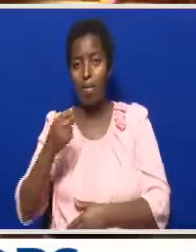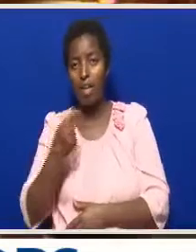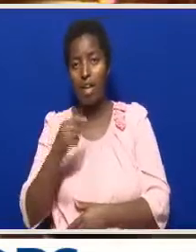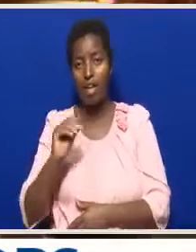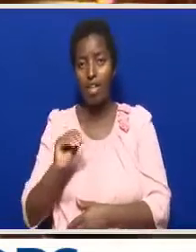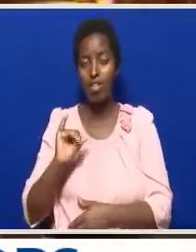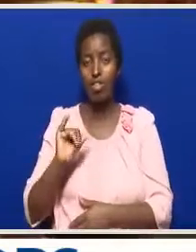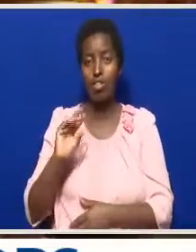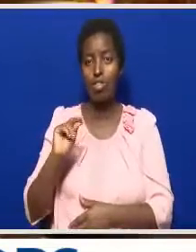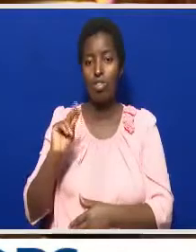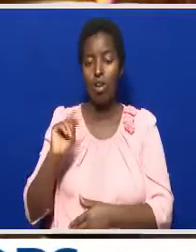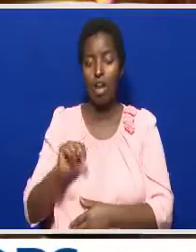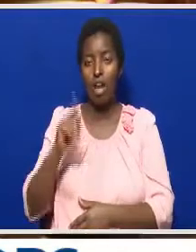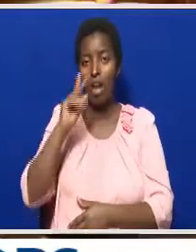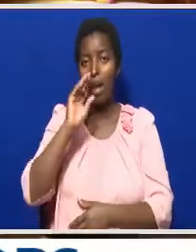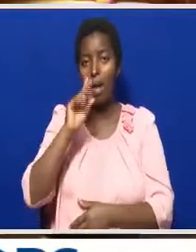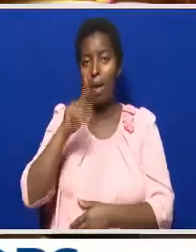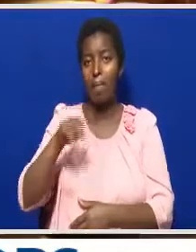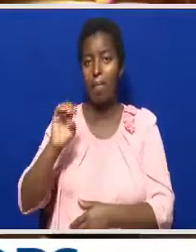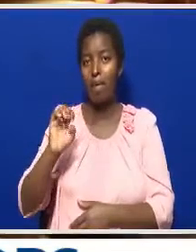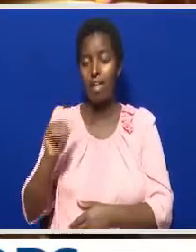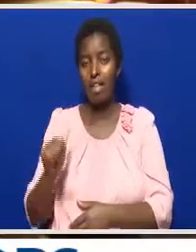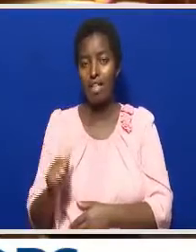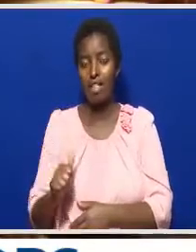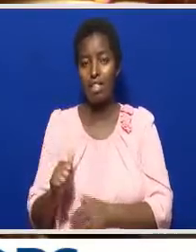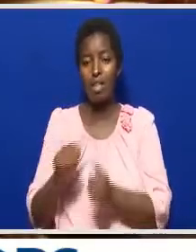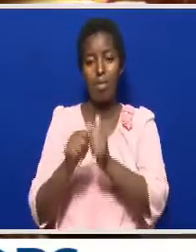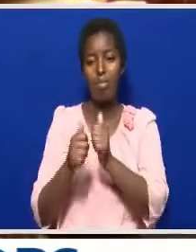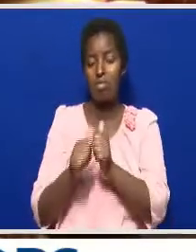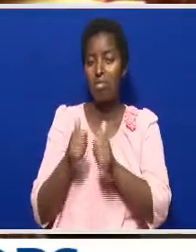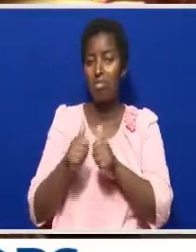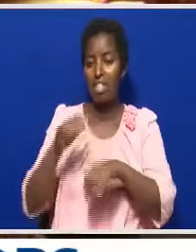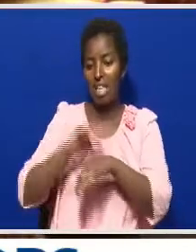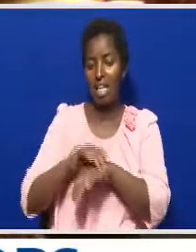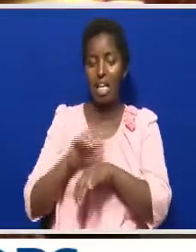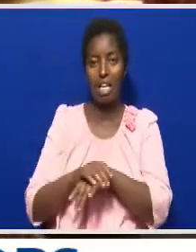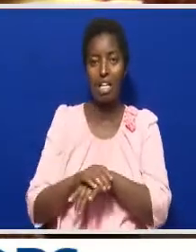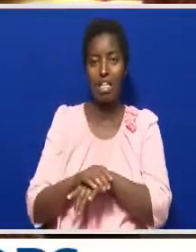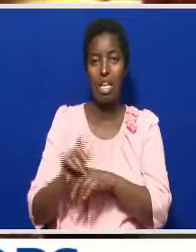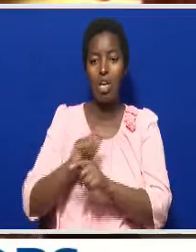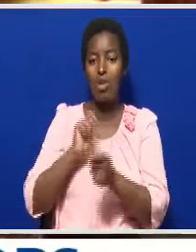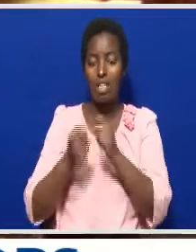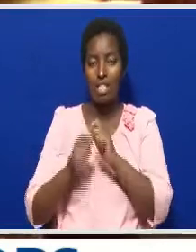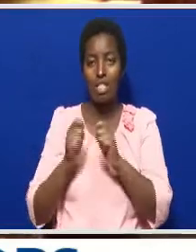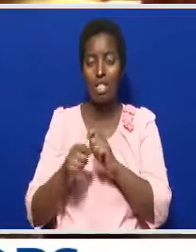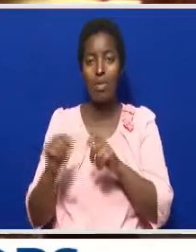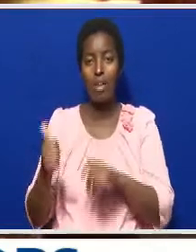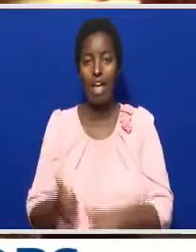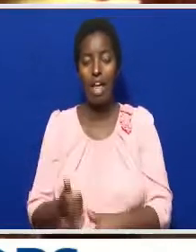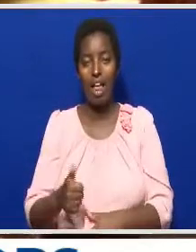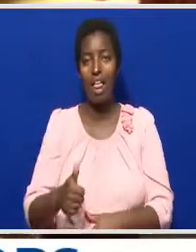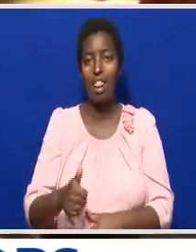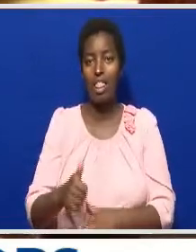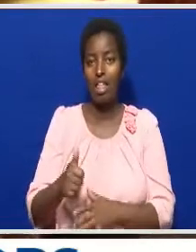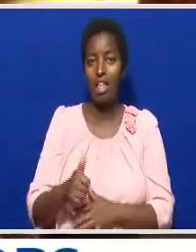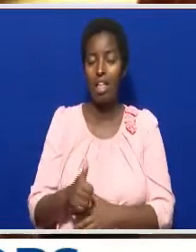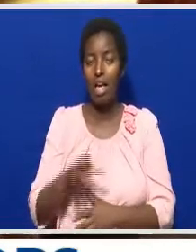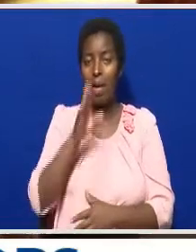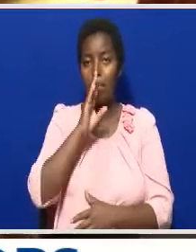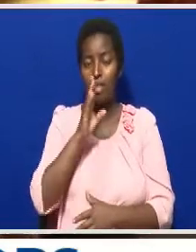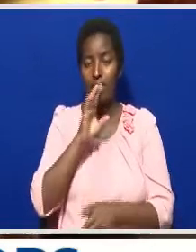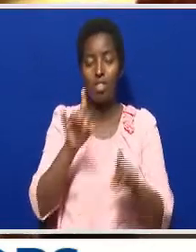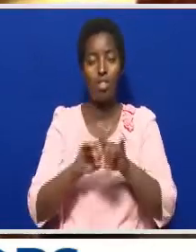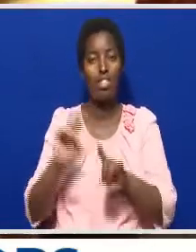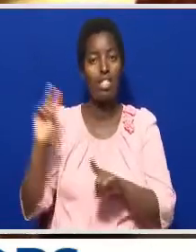we normally advise farmers, instead of putting in a maize, which you may not get it, you intercrop with a sorghum in the first season. In the